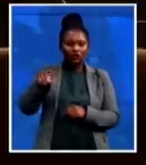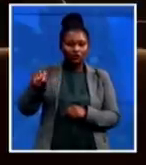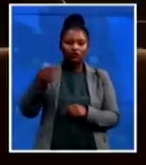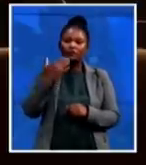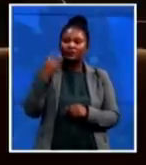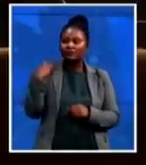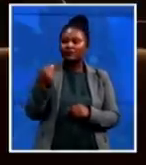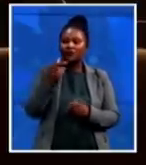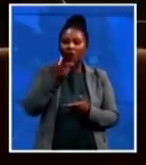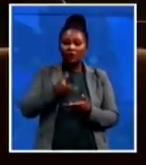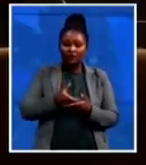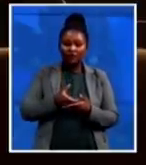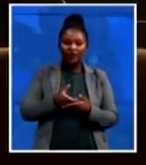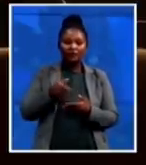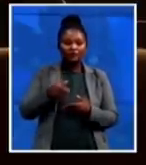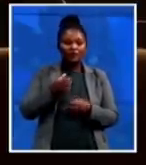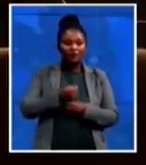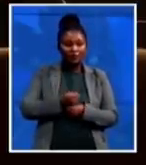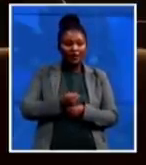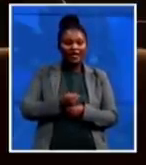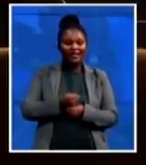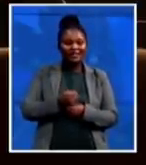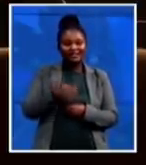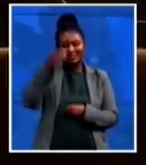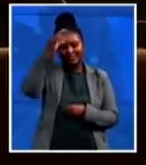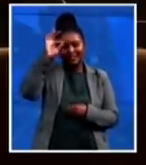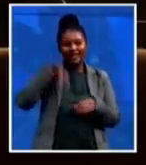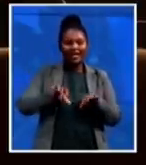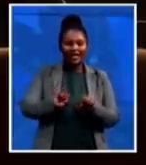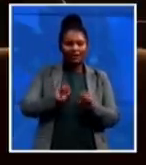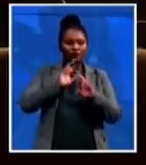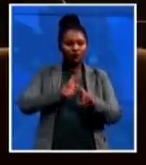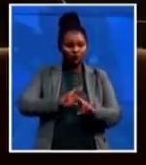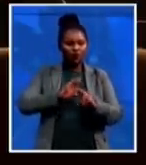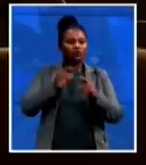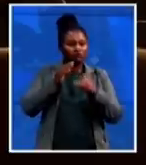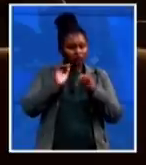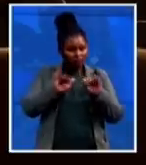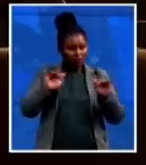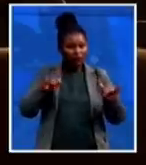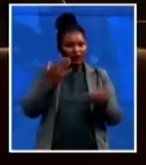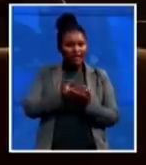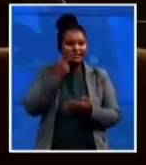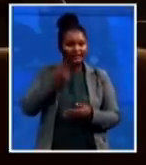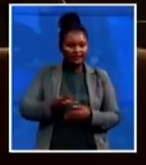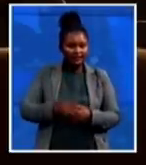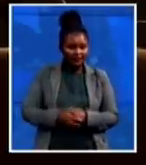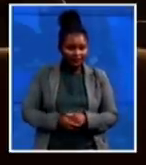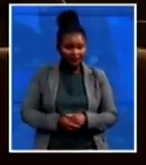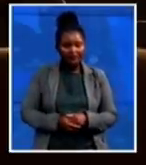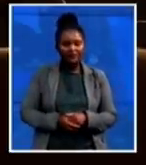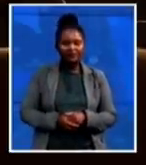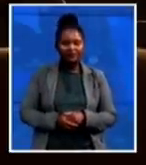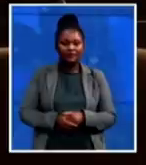state capture report public, whether there's an intention to make the report public once it has been submitted to the